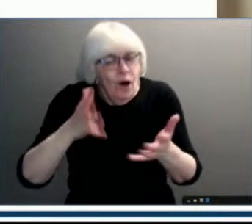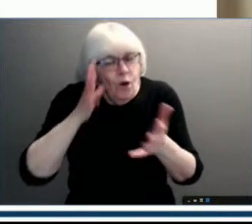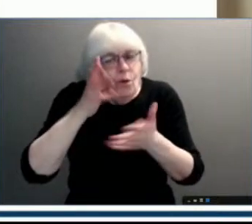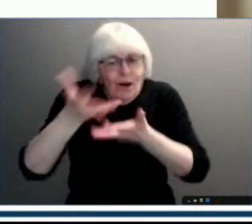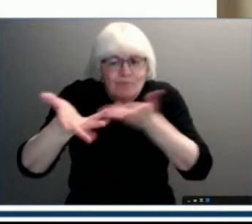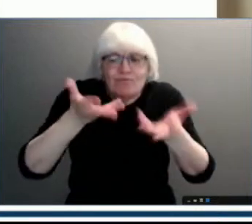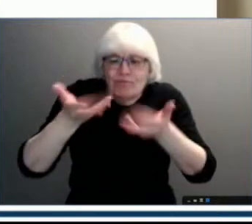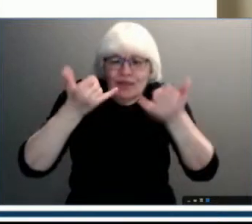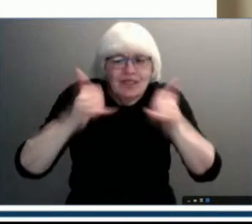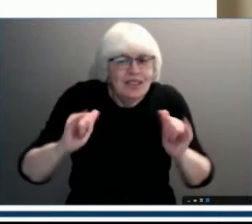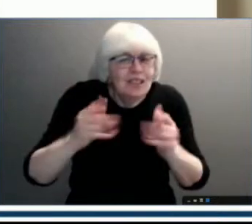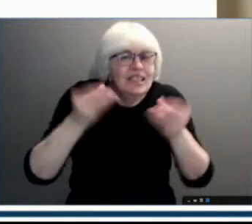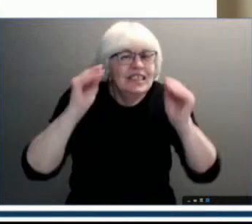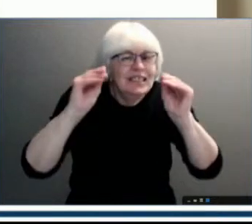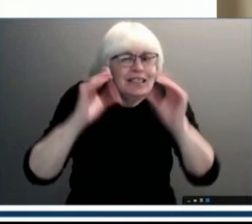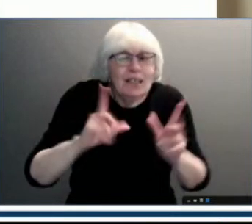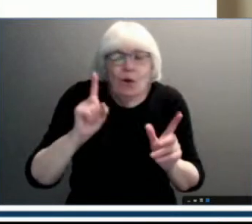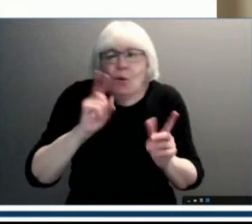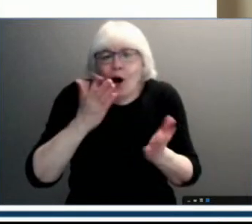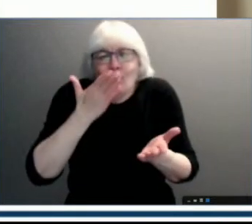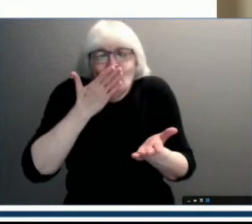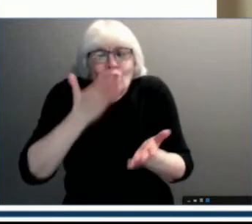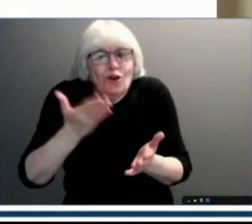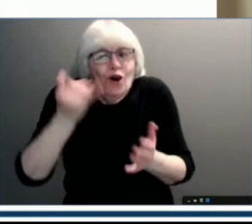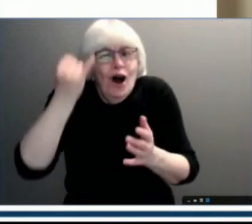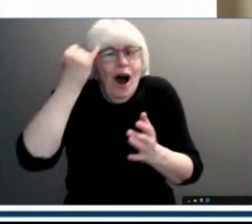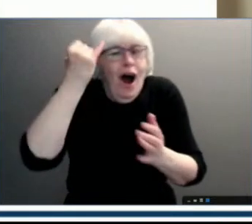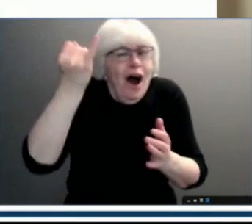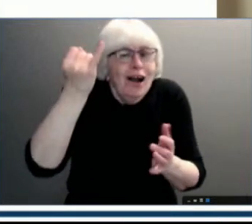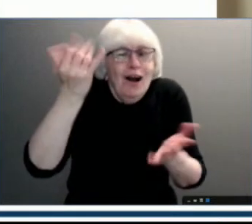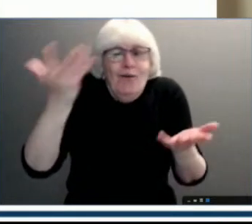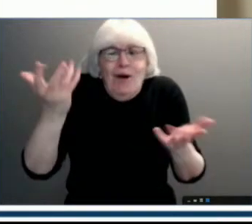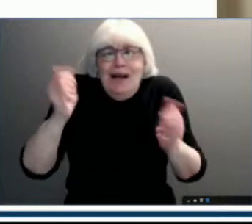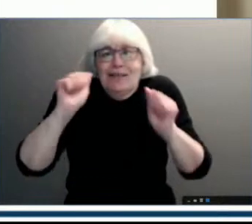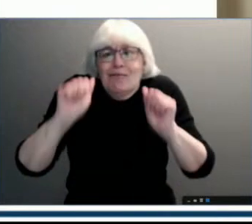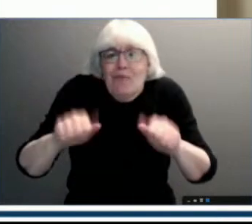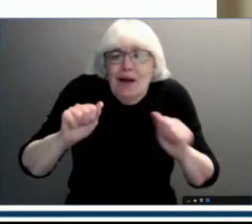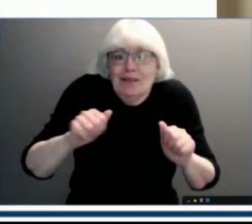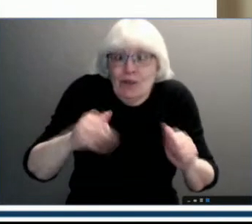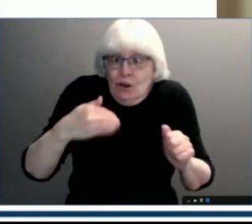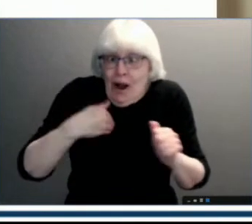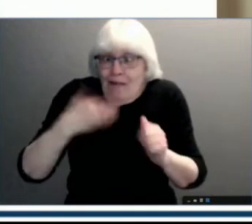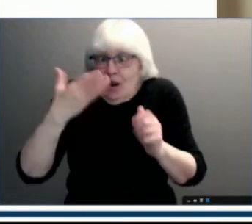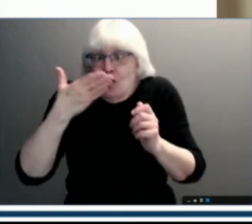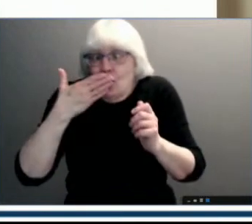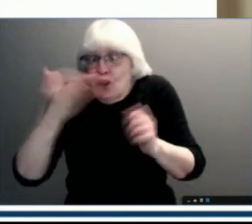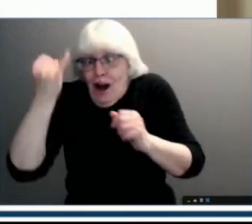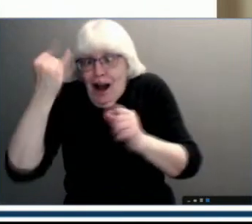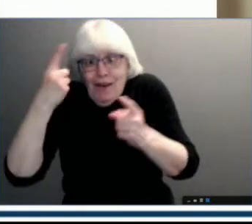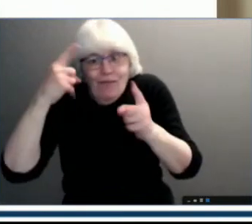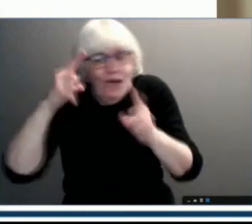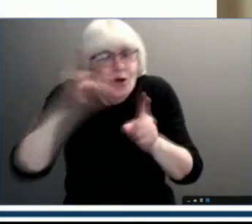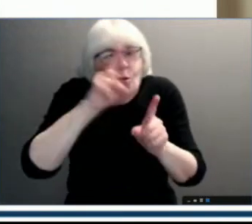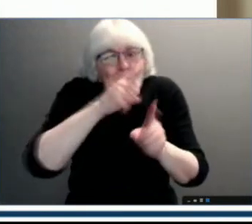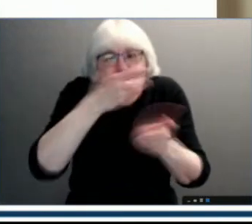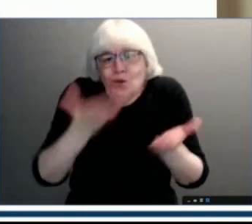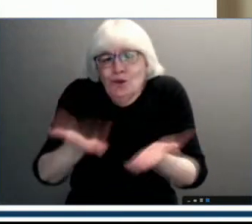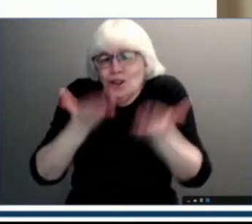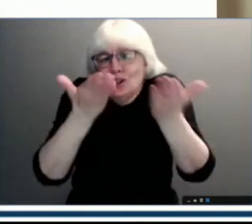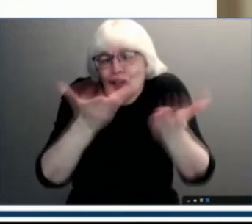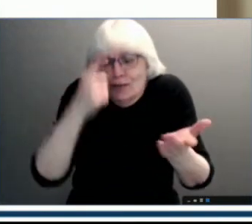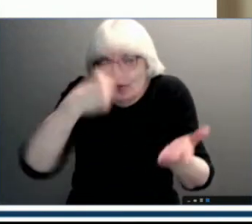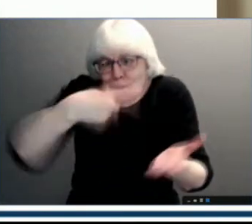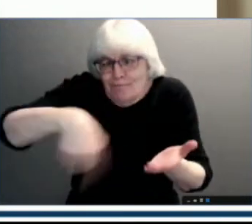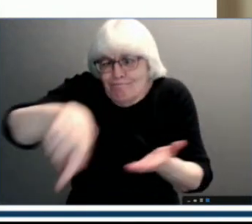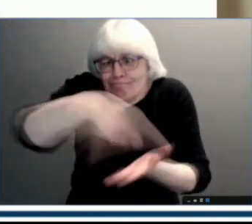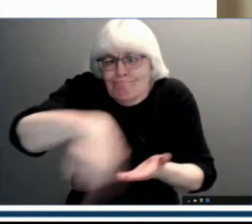possible and being ready to open up alternatives for those that need it. And I do want to go back to just to